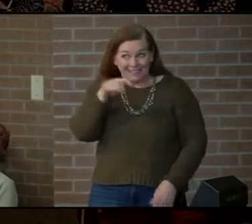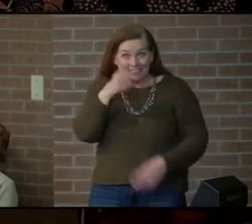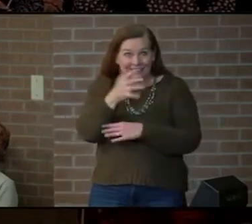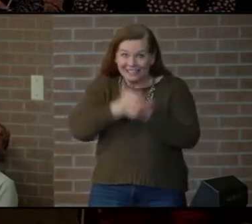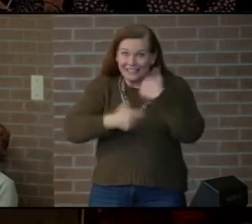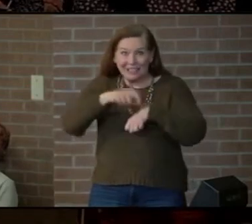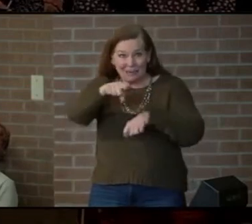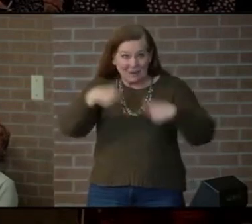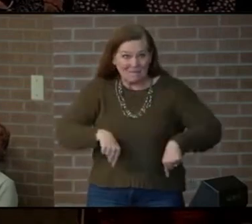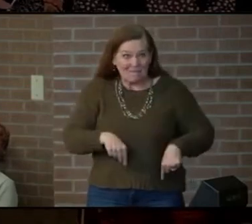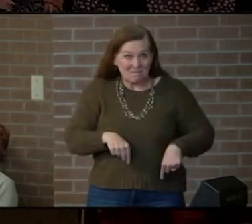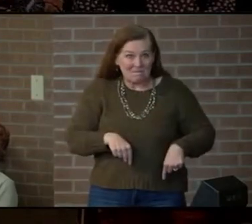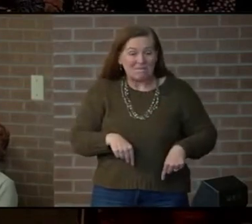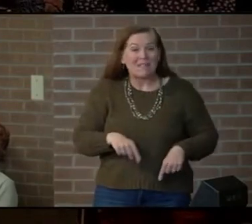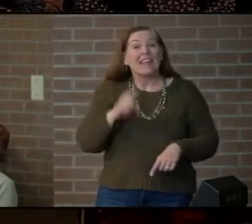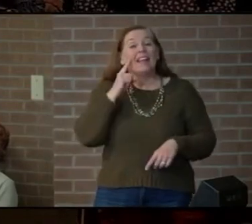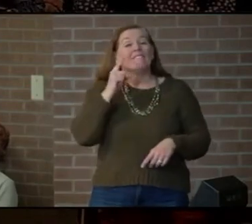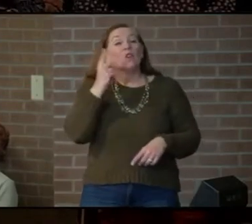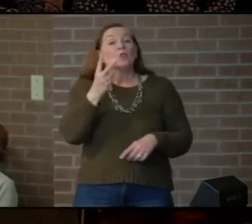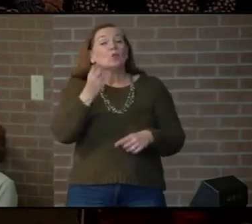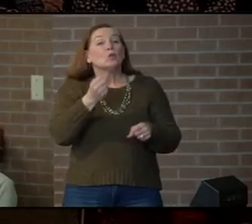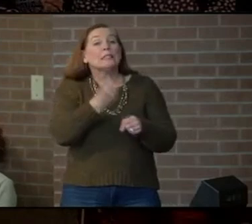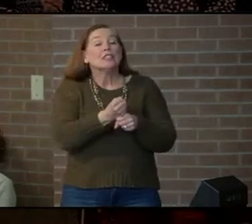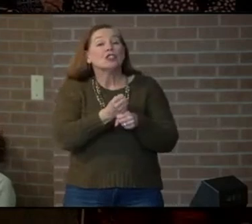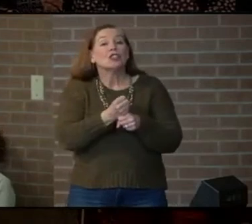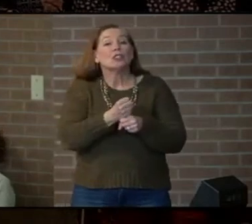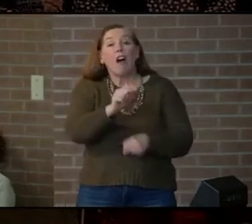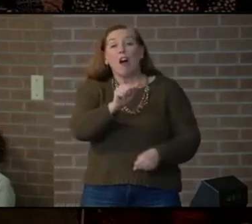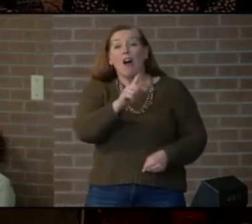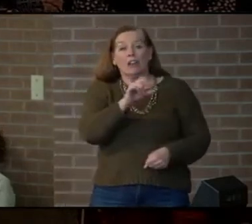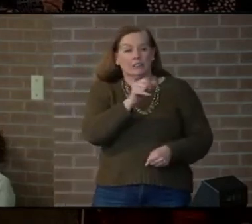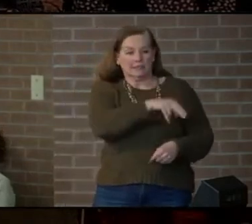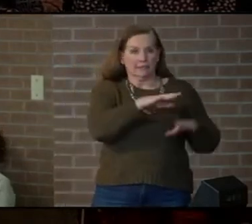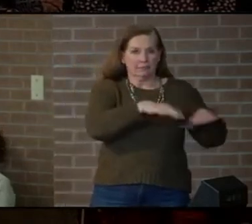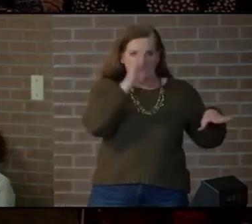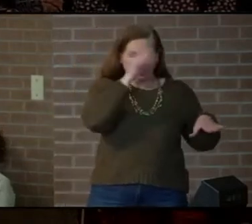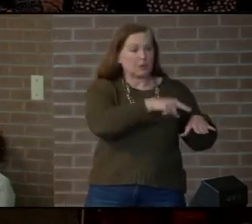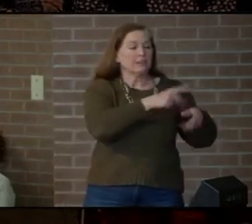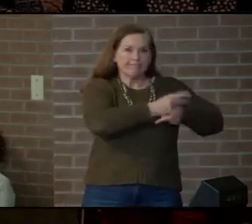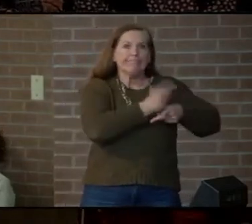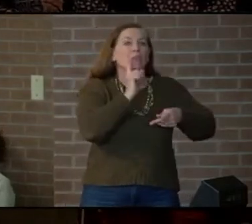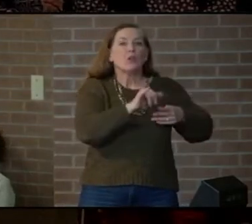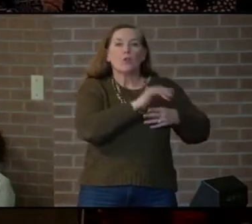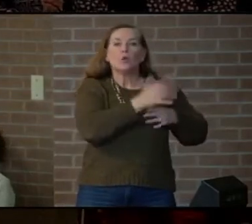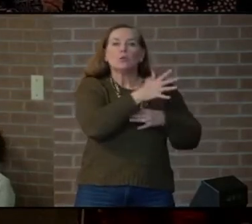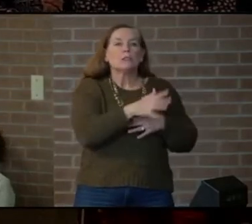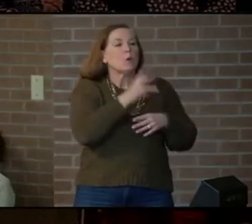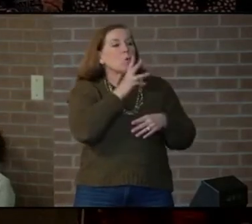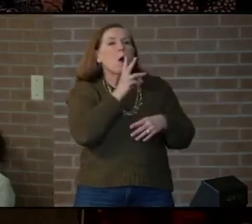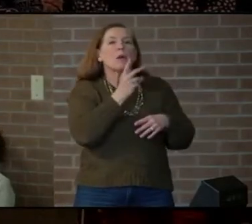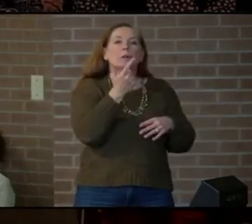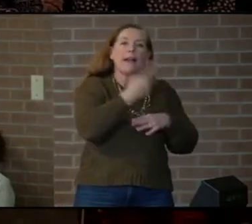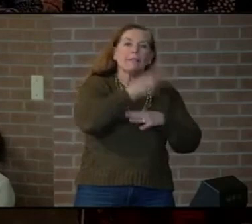you come here. And for 2 years, Alden cared for those trees, watering them every other day in the summer months, and